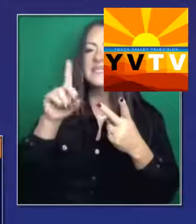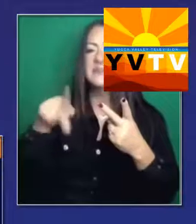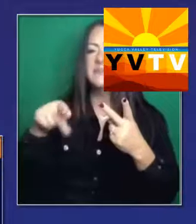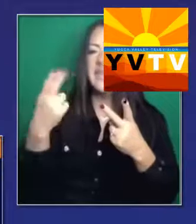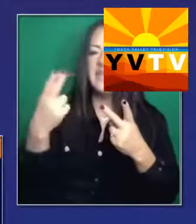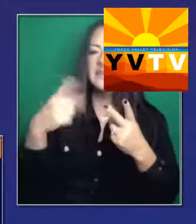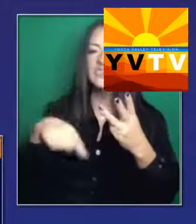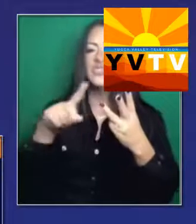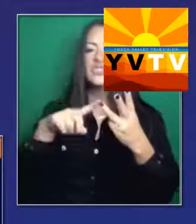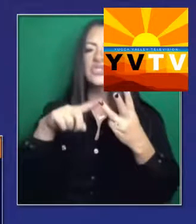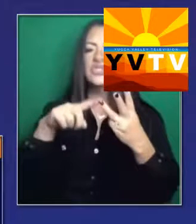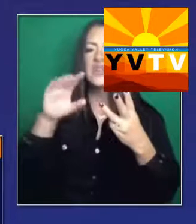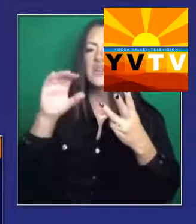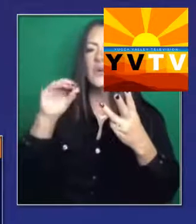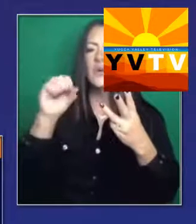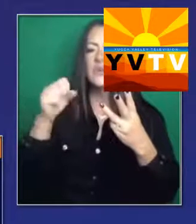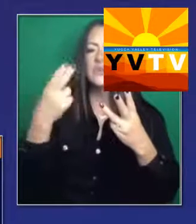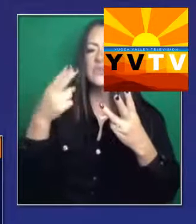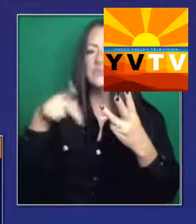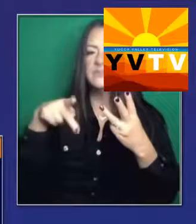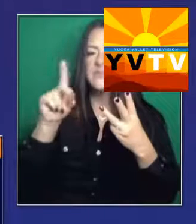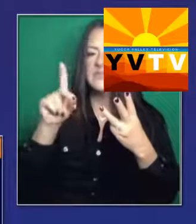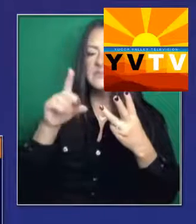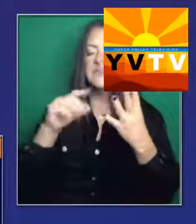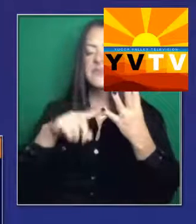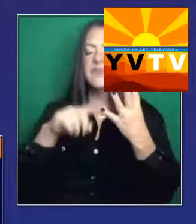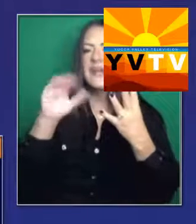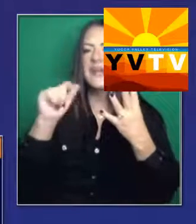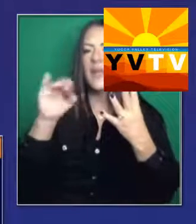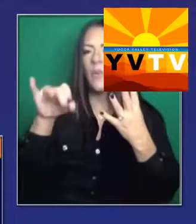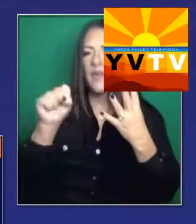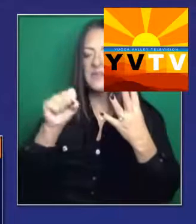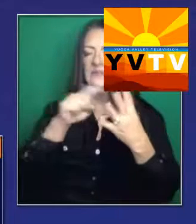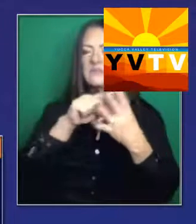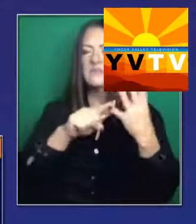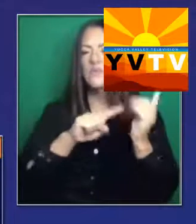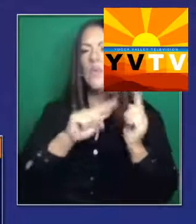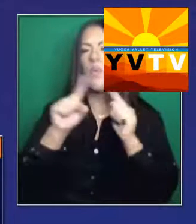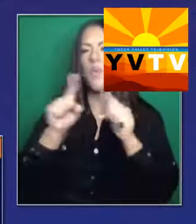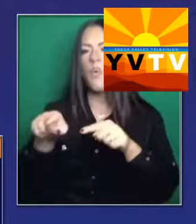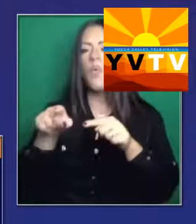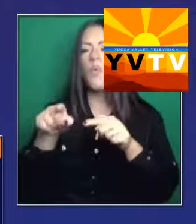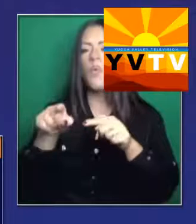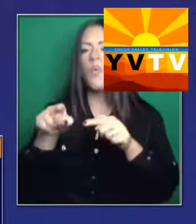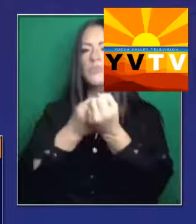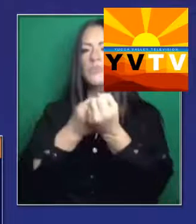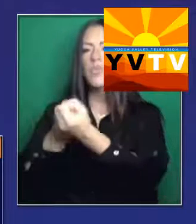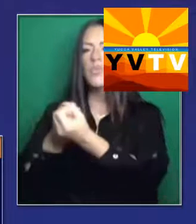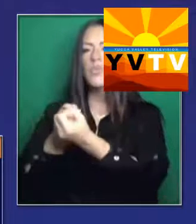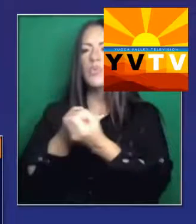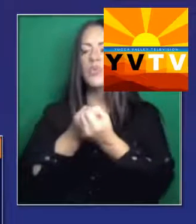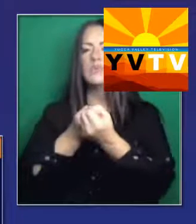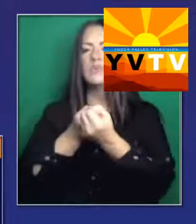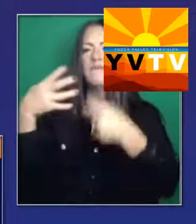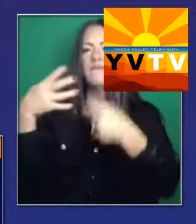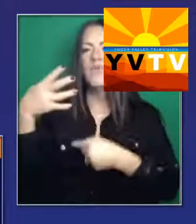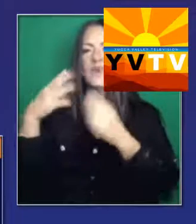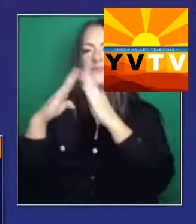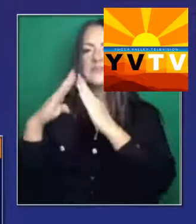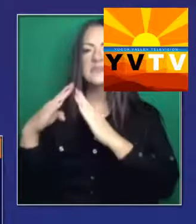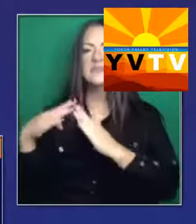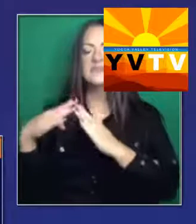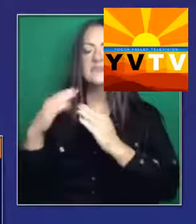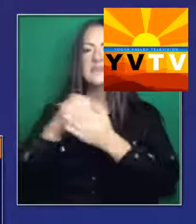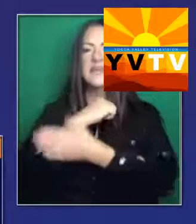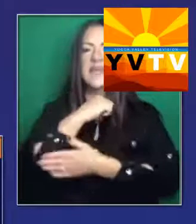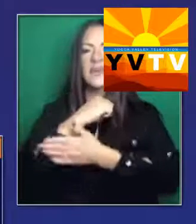equipment, supplies, the whole gambit, including oxygen, and more on oxygen in a moment. You can see as well, the latest tally, just